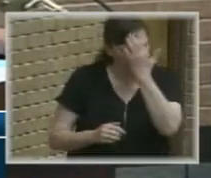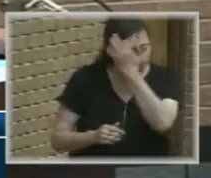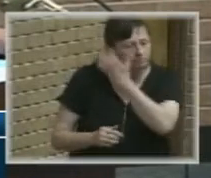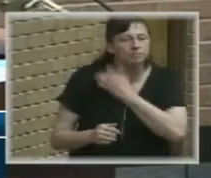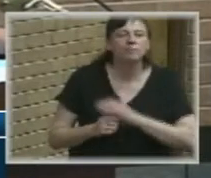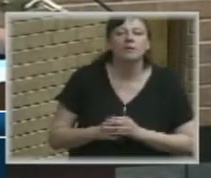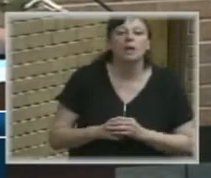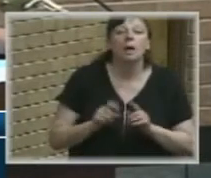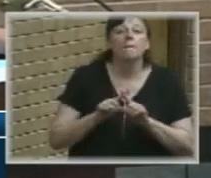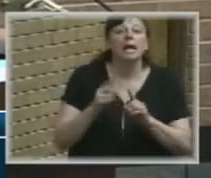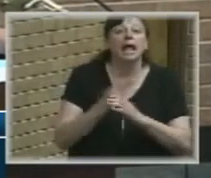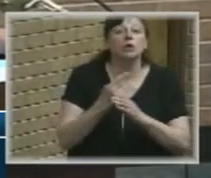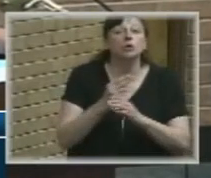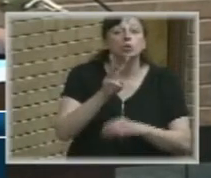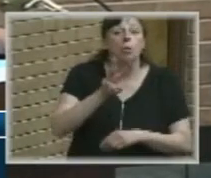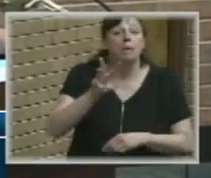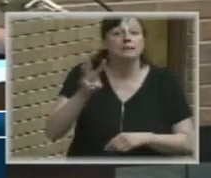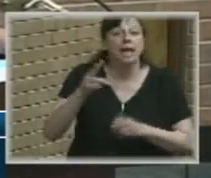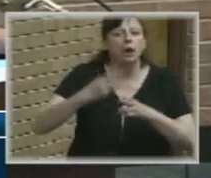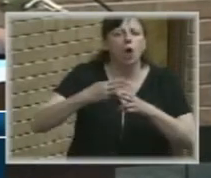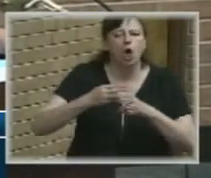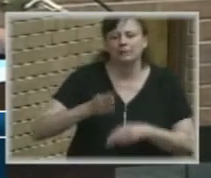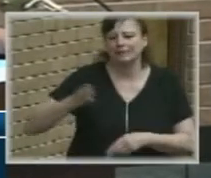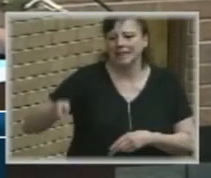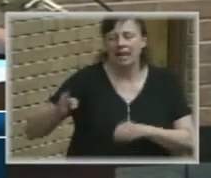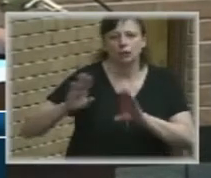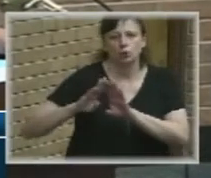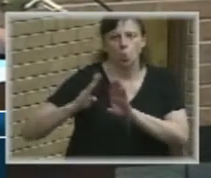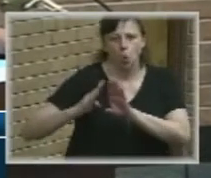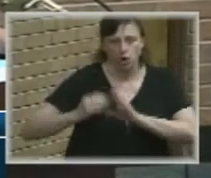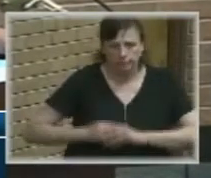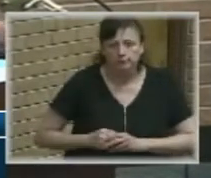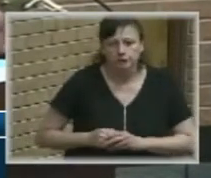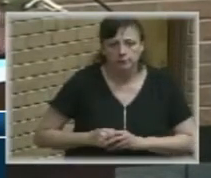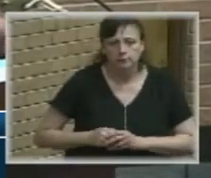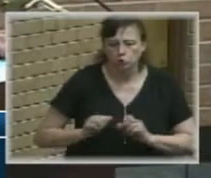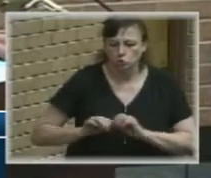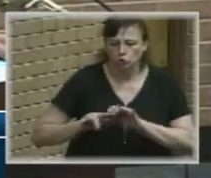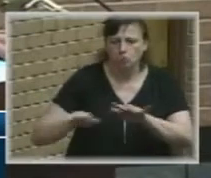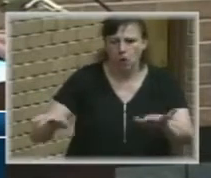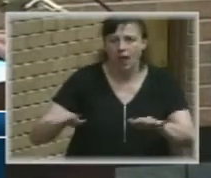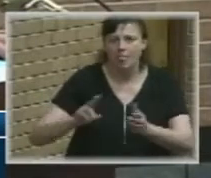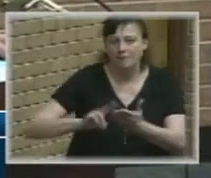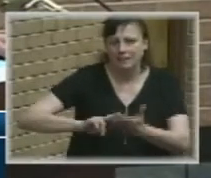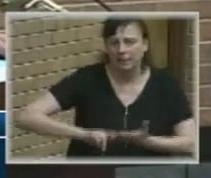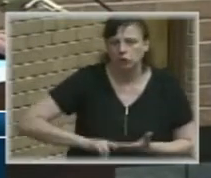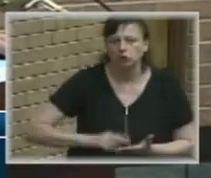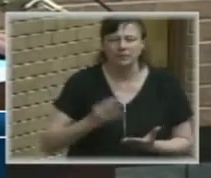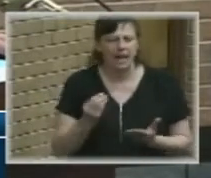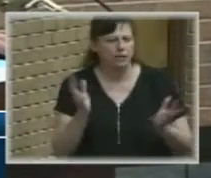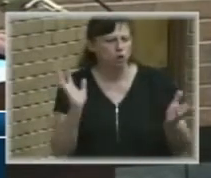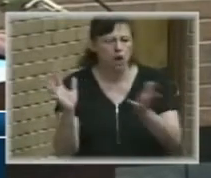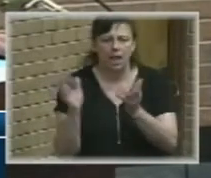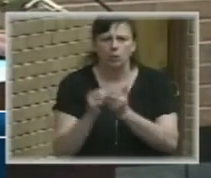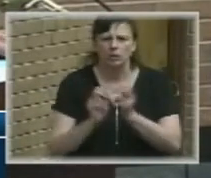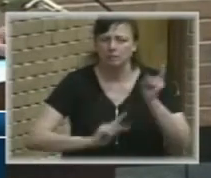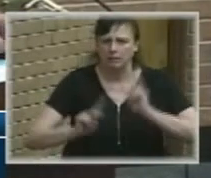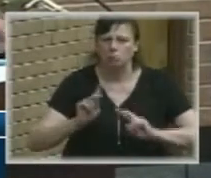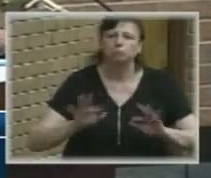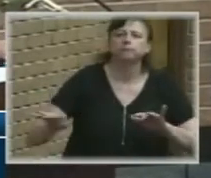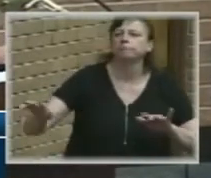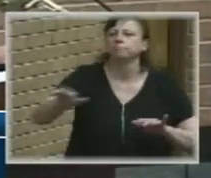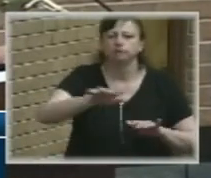website or whatever to spread the word on our petition. There was word of mouth, just chatting with friends and